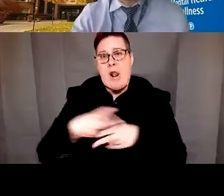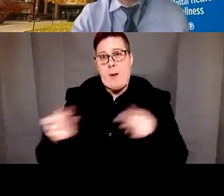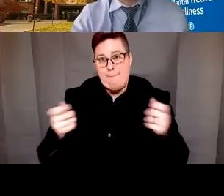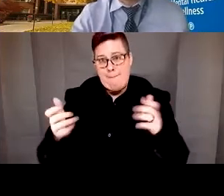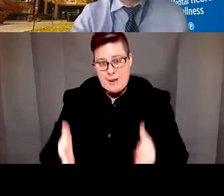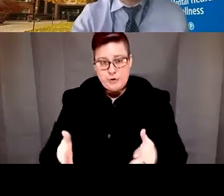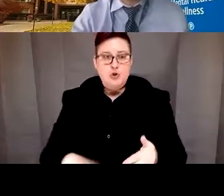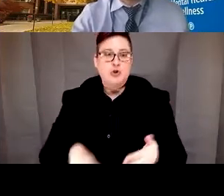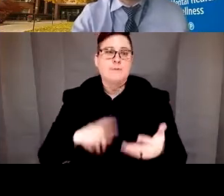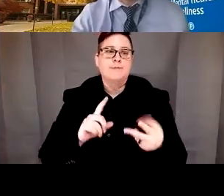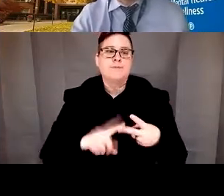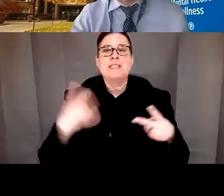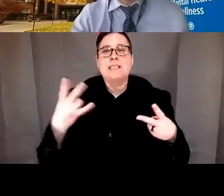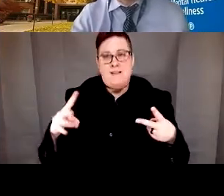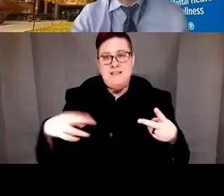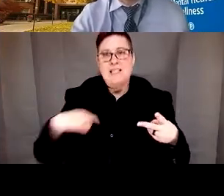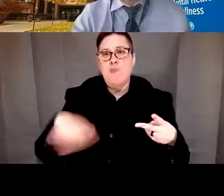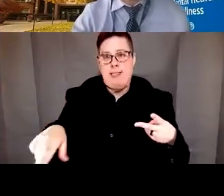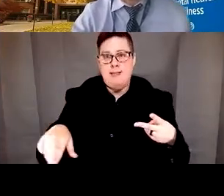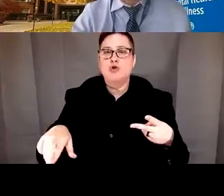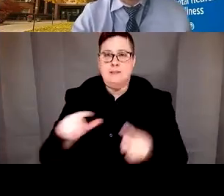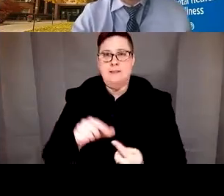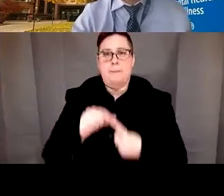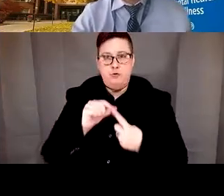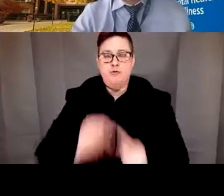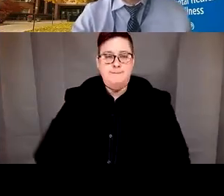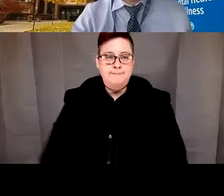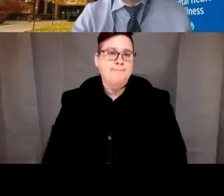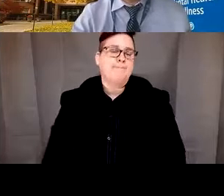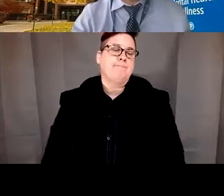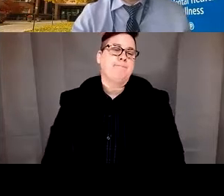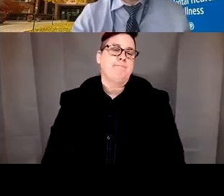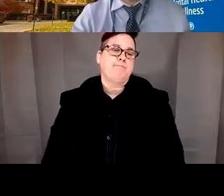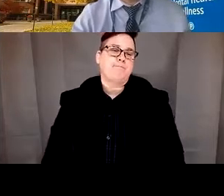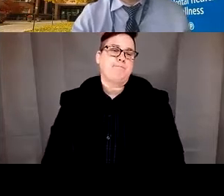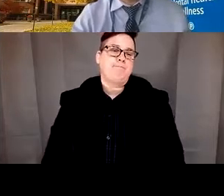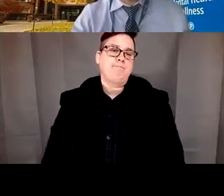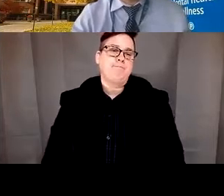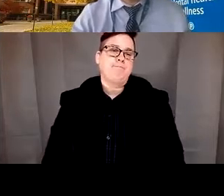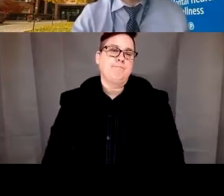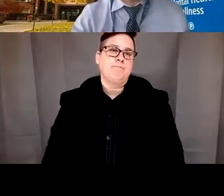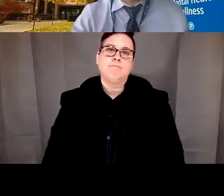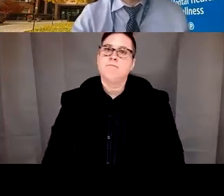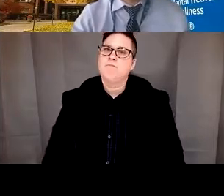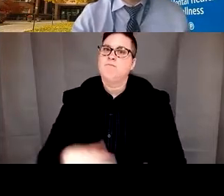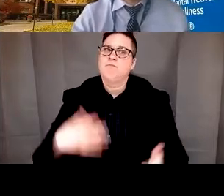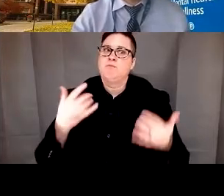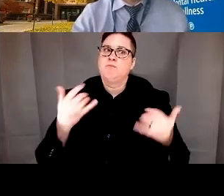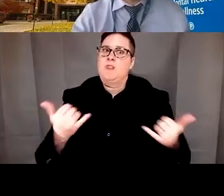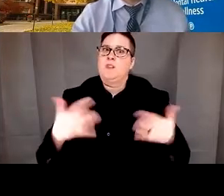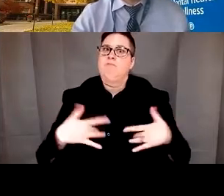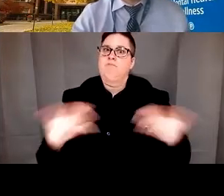had 17 religious exemptions. So where does that leave us with?